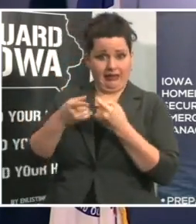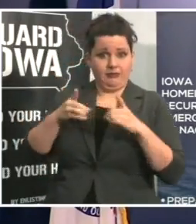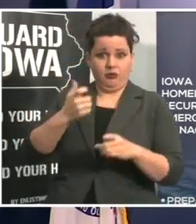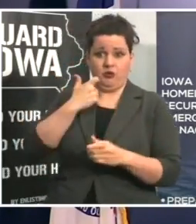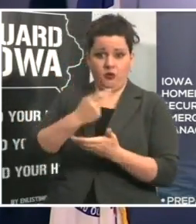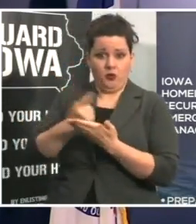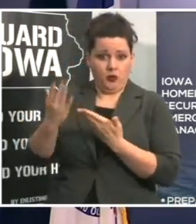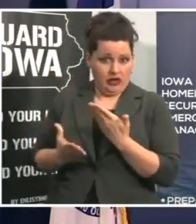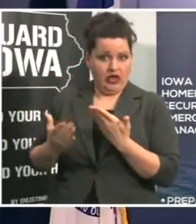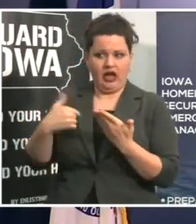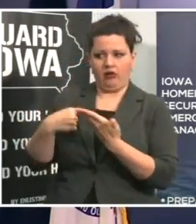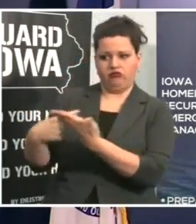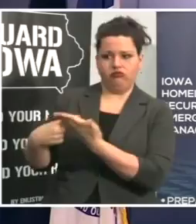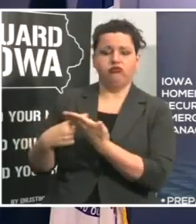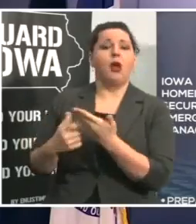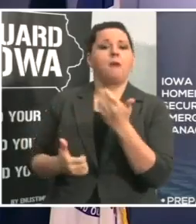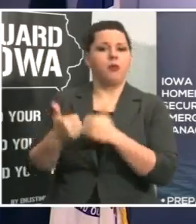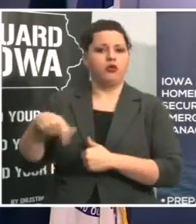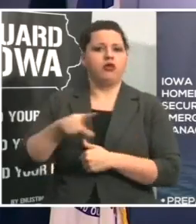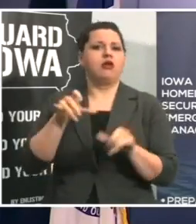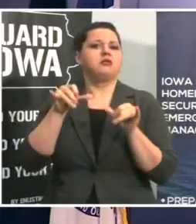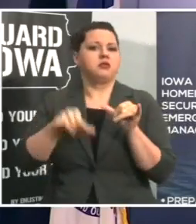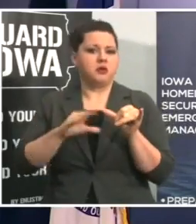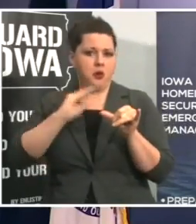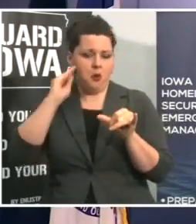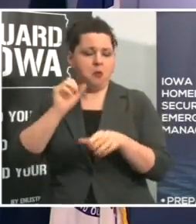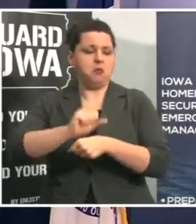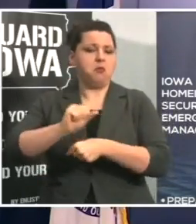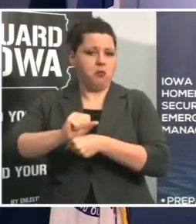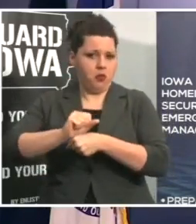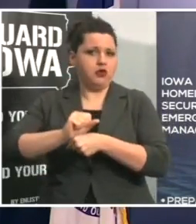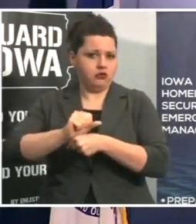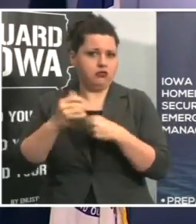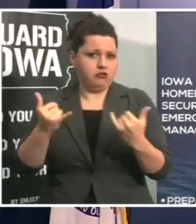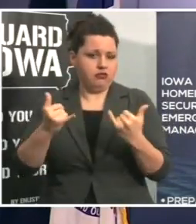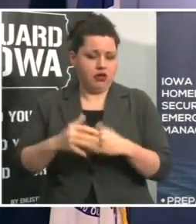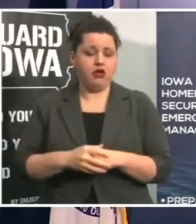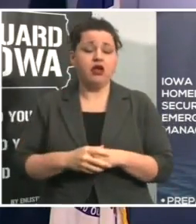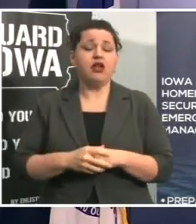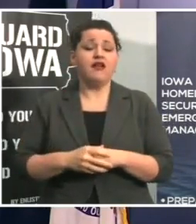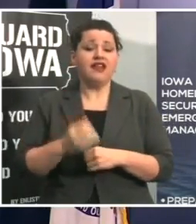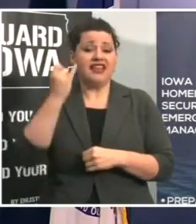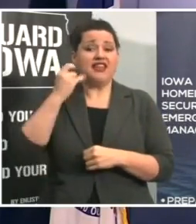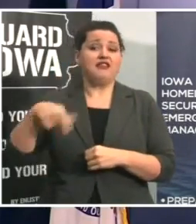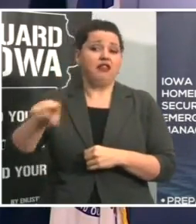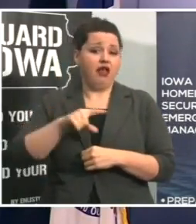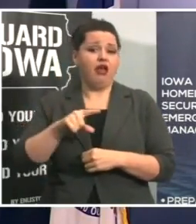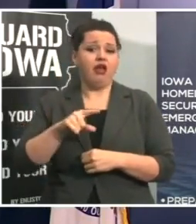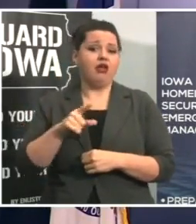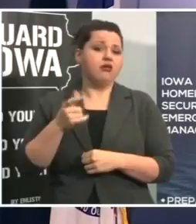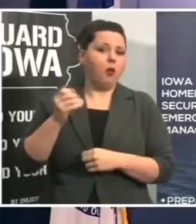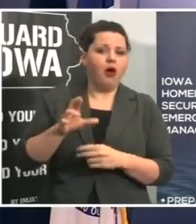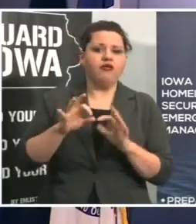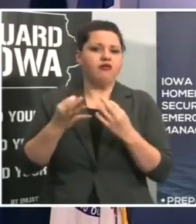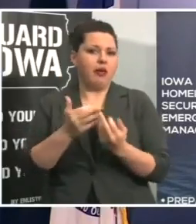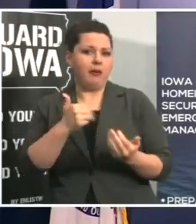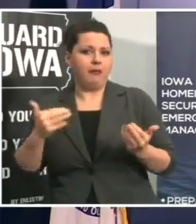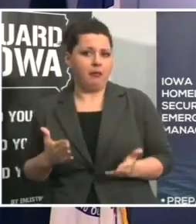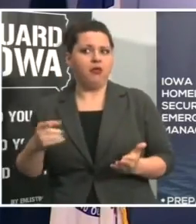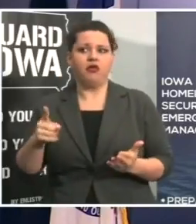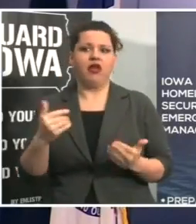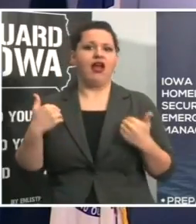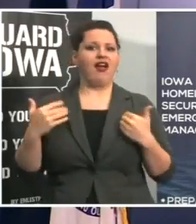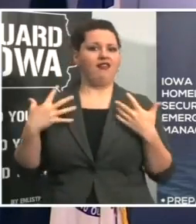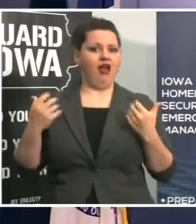the weekend, and most will be working from home during this time, especially if they or a family member have